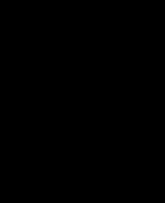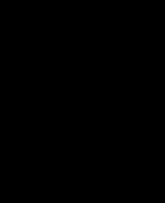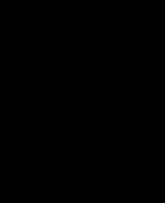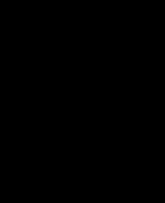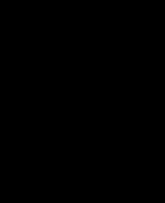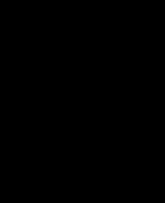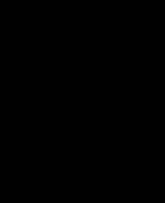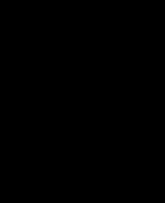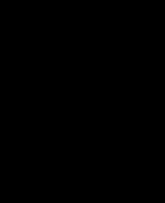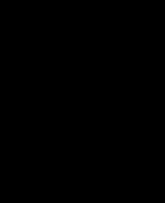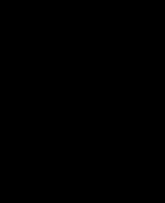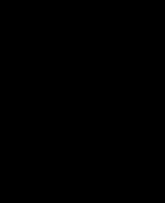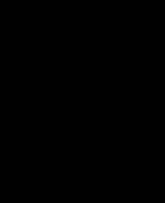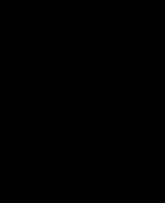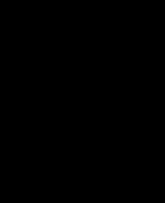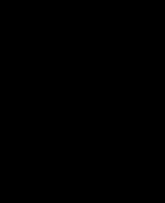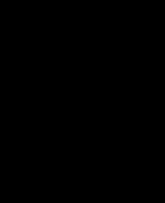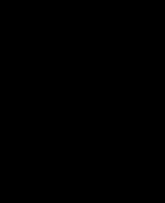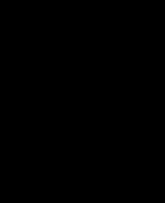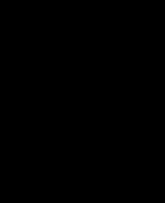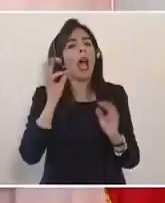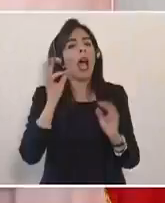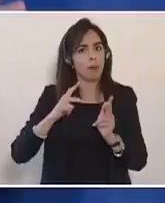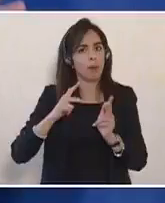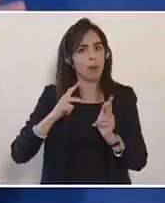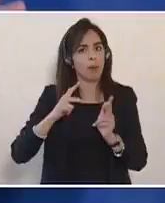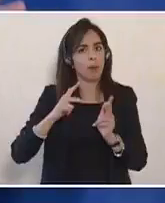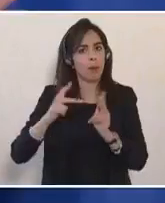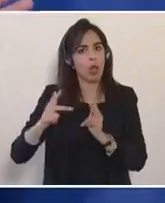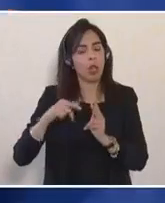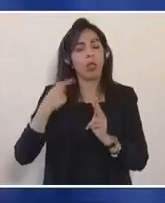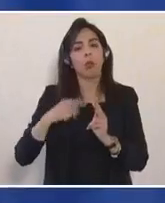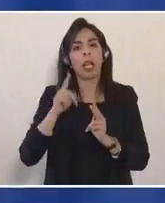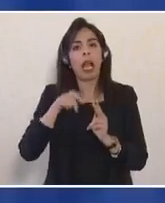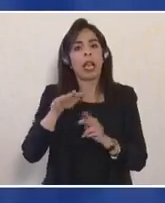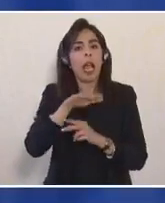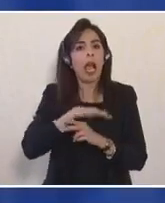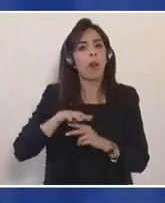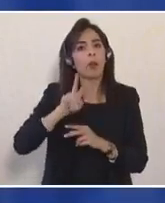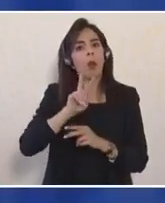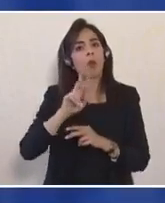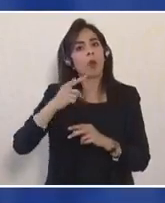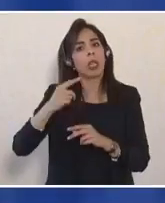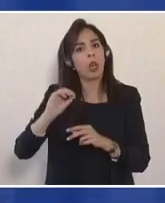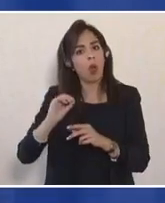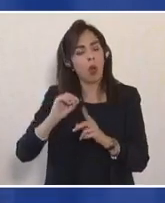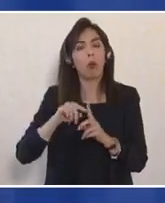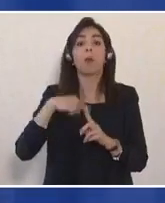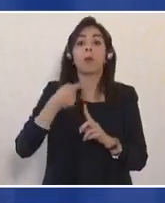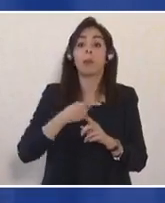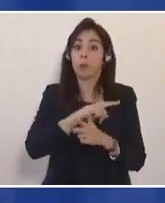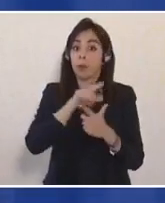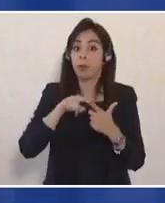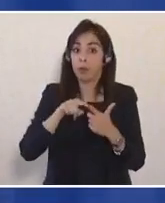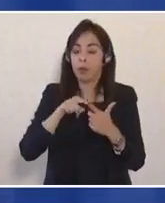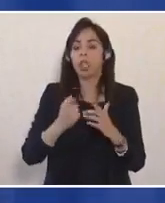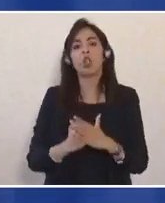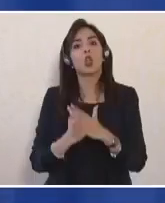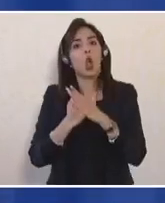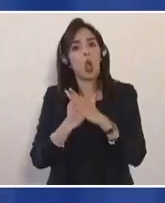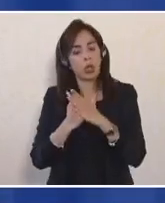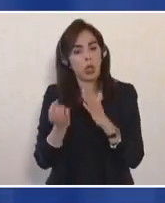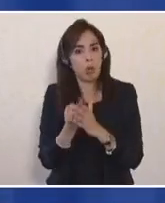also in WTO. Support for expansion of production, we've been talking about that. And indeed on